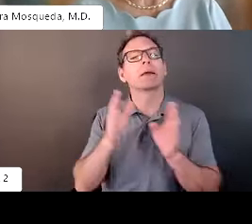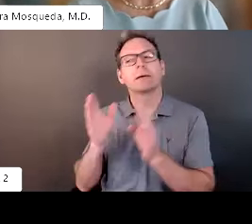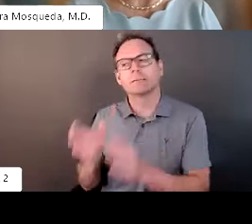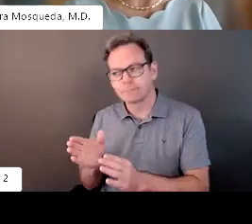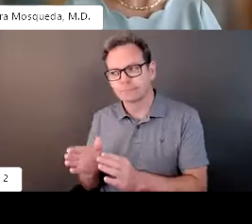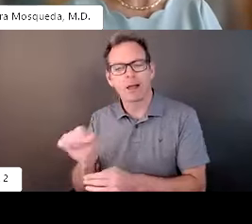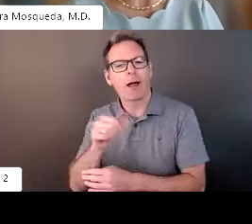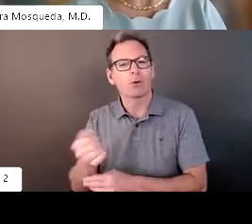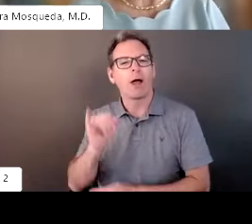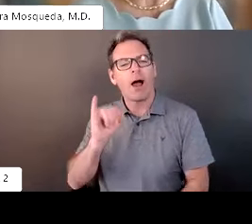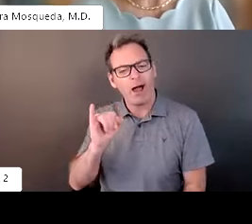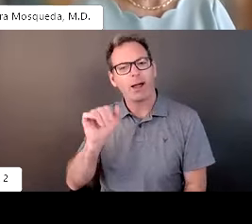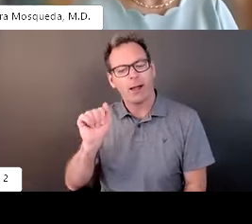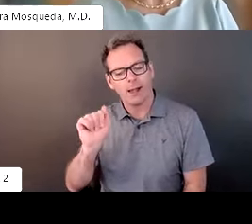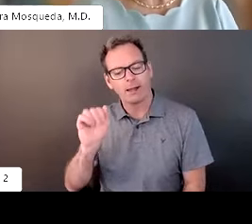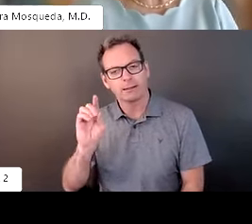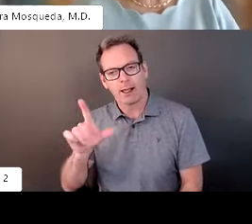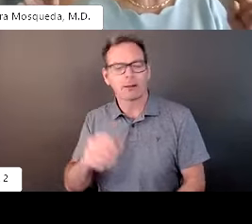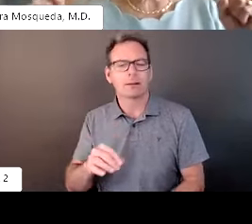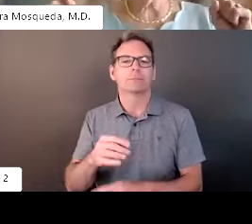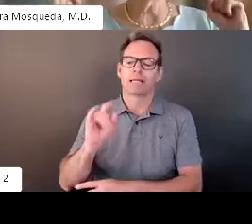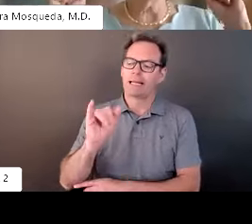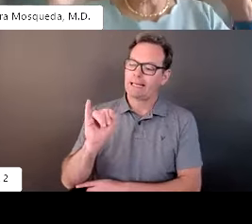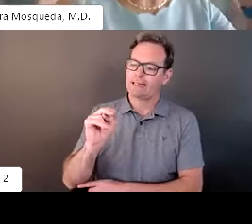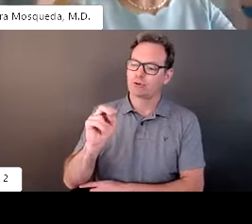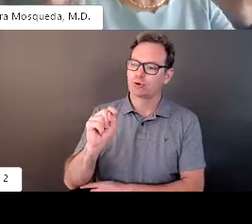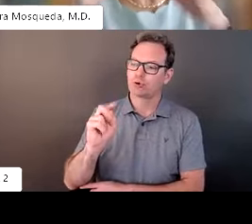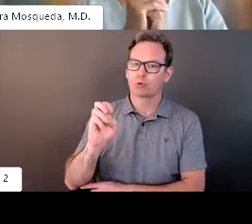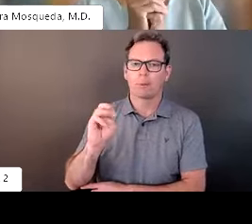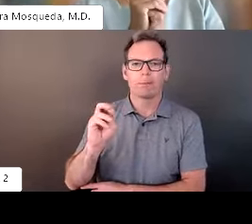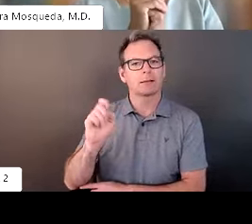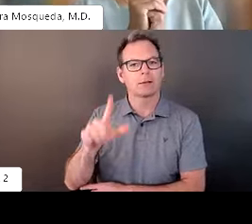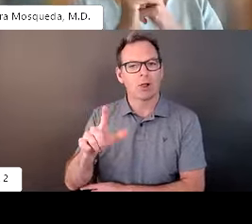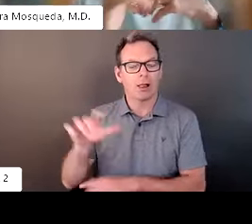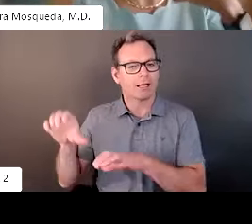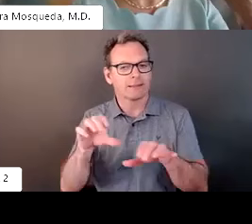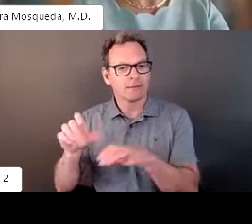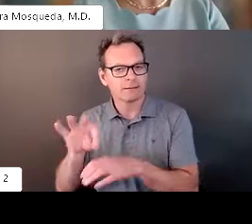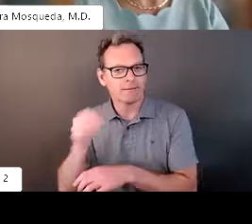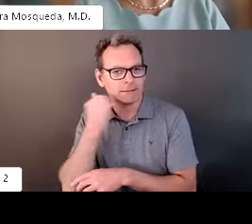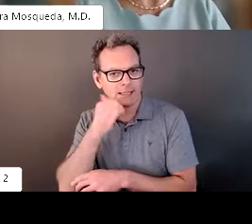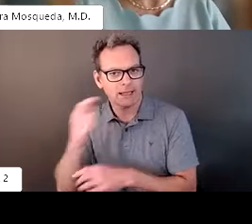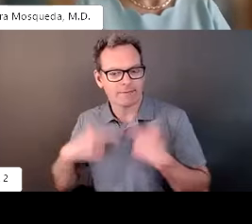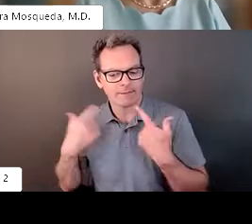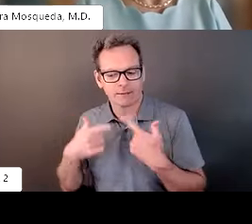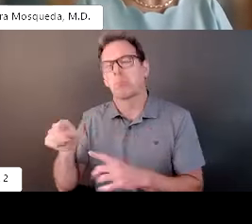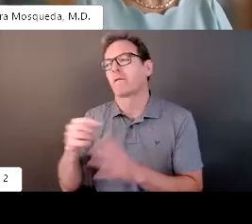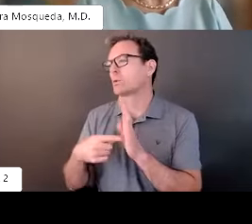instrumental activities of daily living. And these are things that involve getting out into the community, like